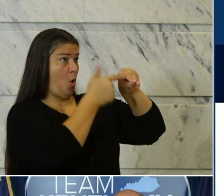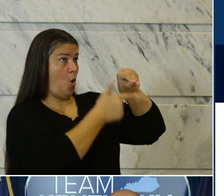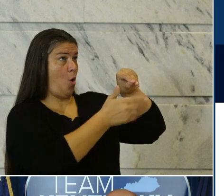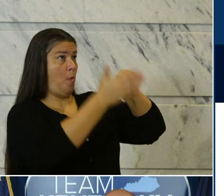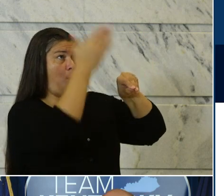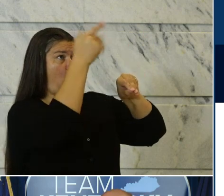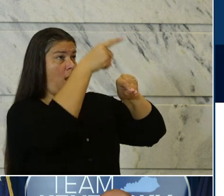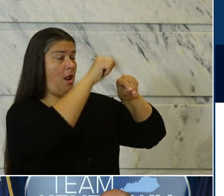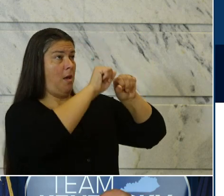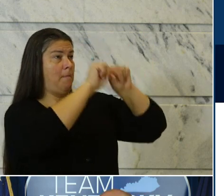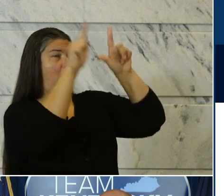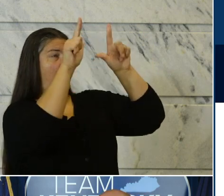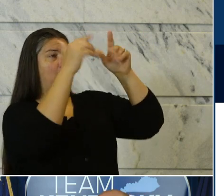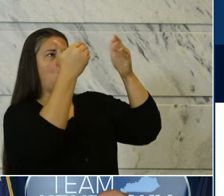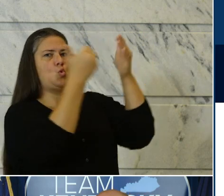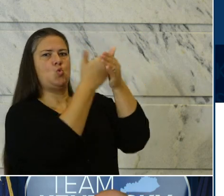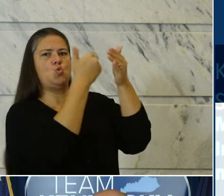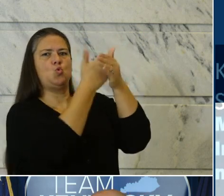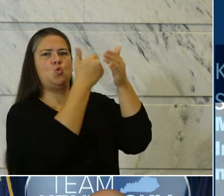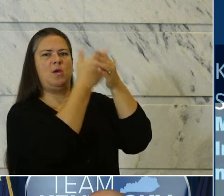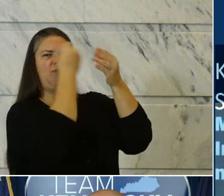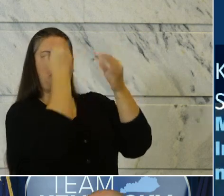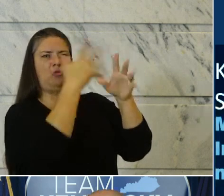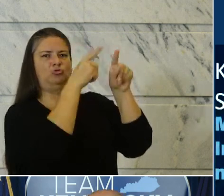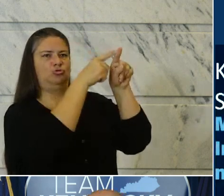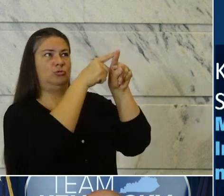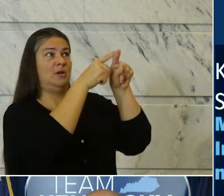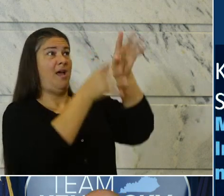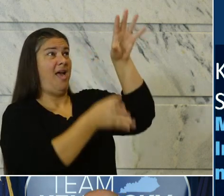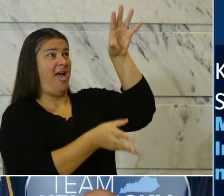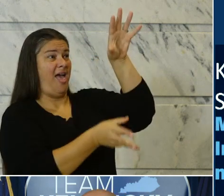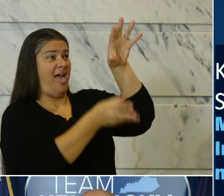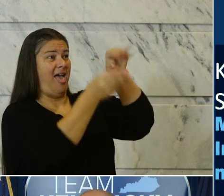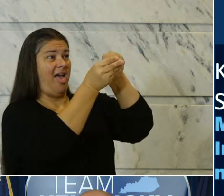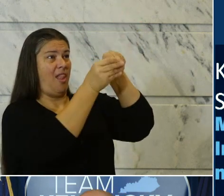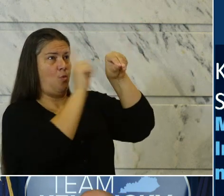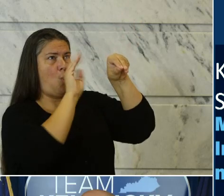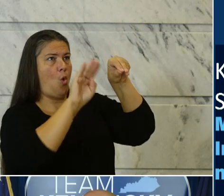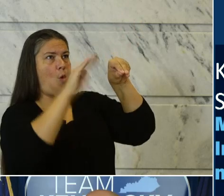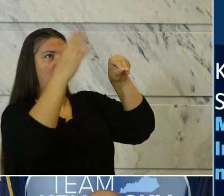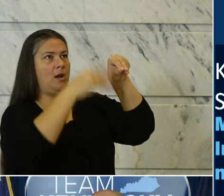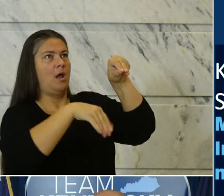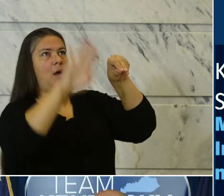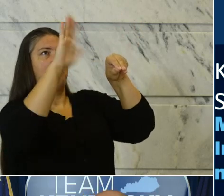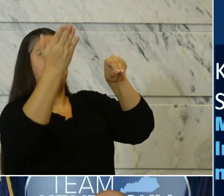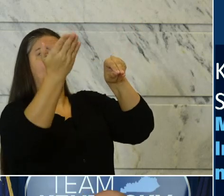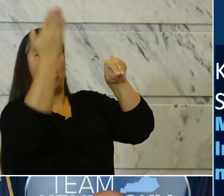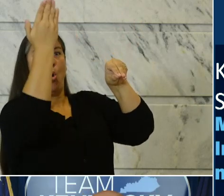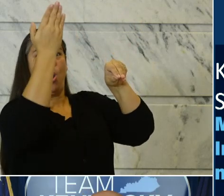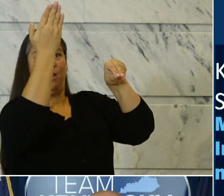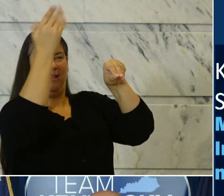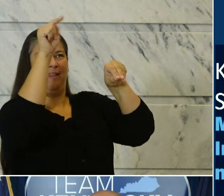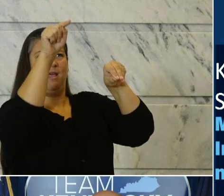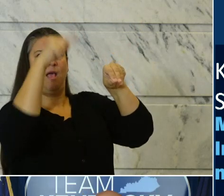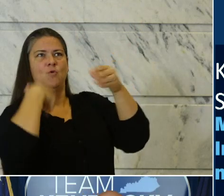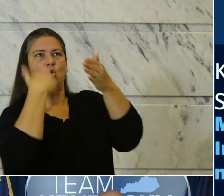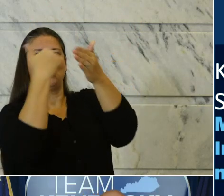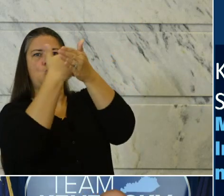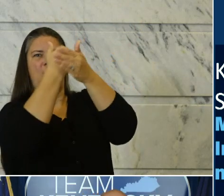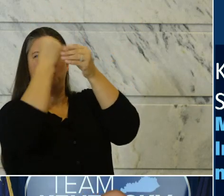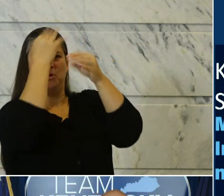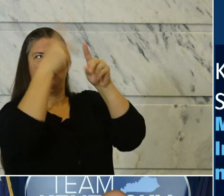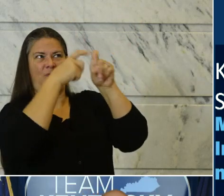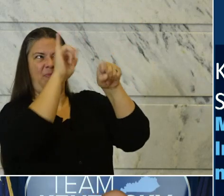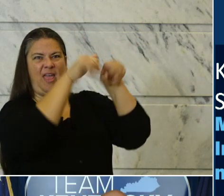how that progresses over time. James, if I could have the next slide, please. Those of you who saw me discuss this a couple weeks ago will recognize